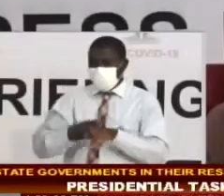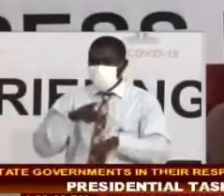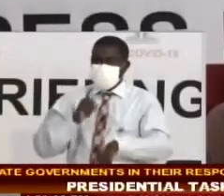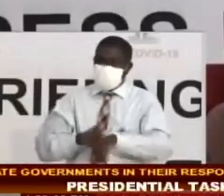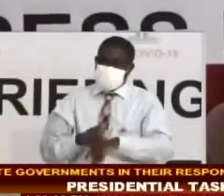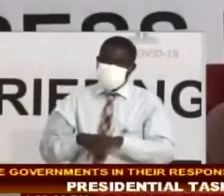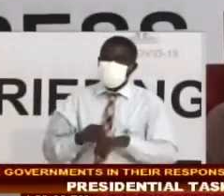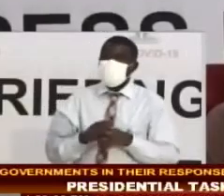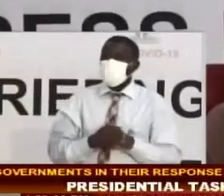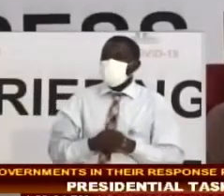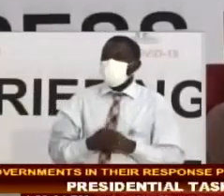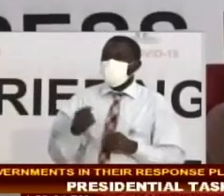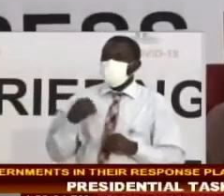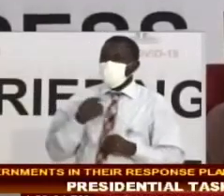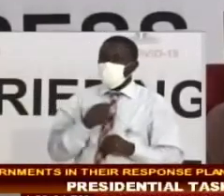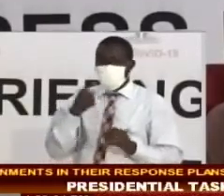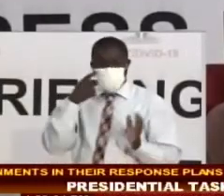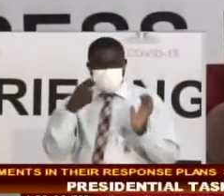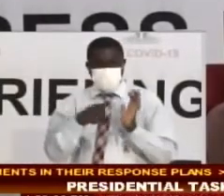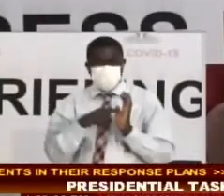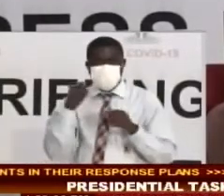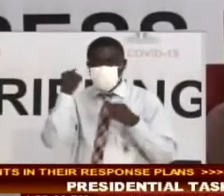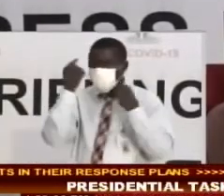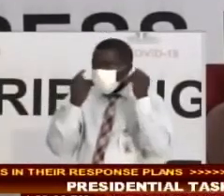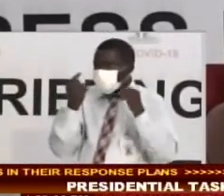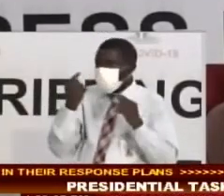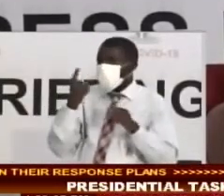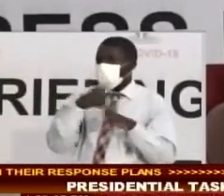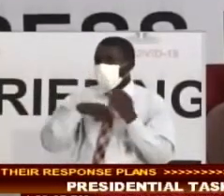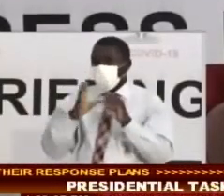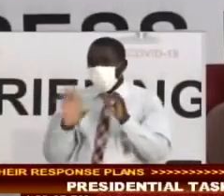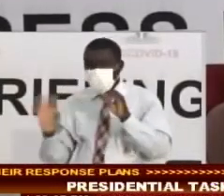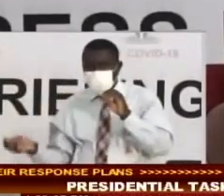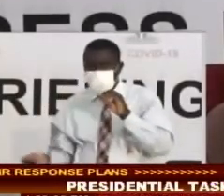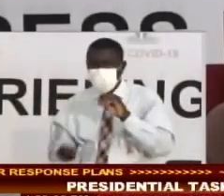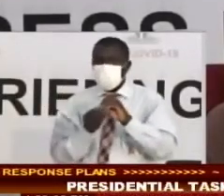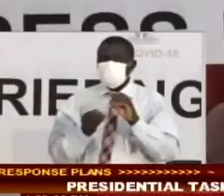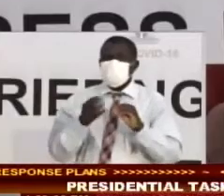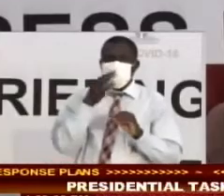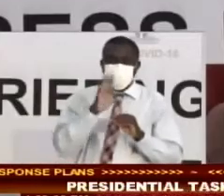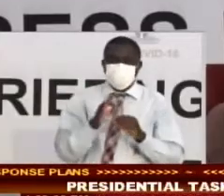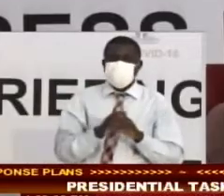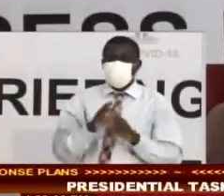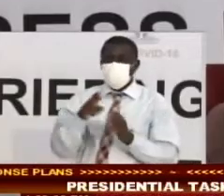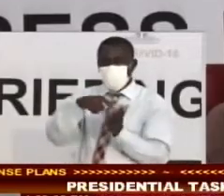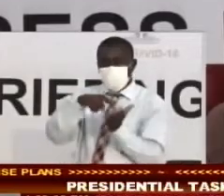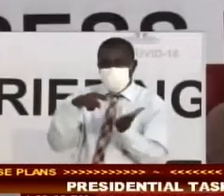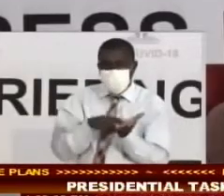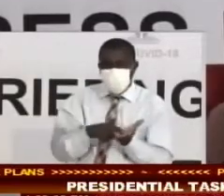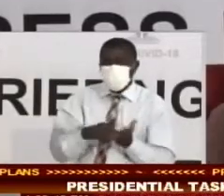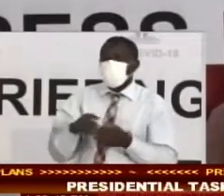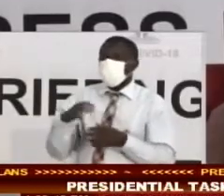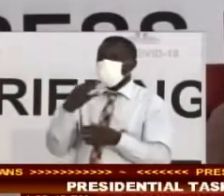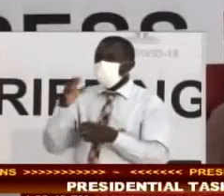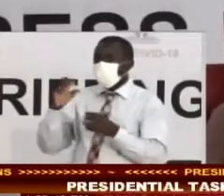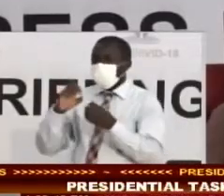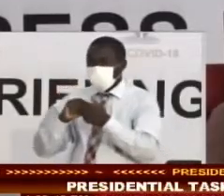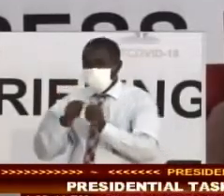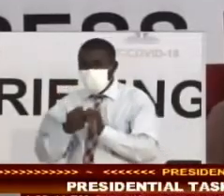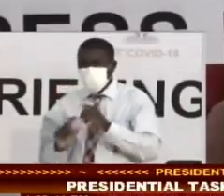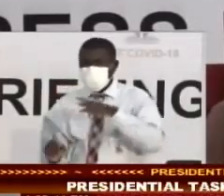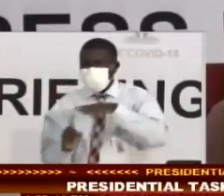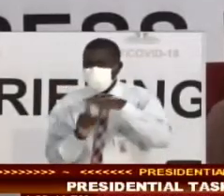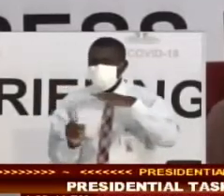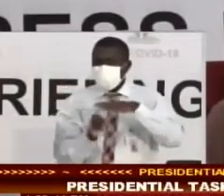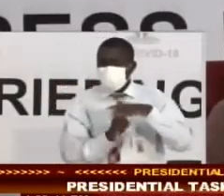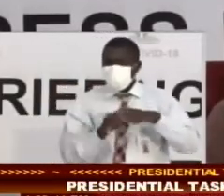We do note the concerns about increased reporting of cases. We are closely monitoring Kano, Osun,